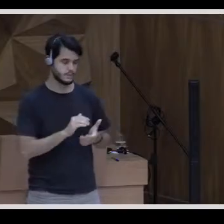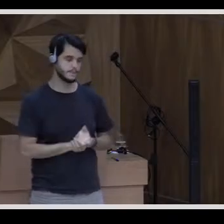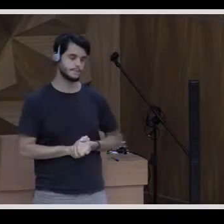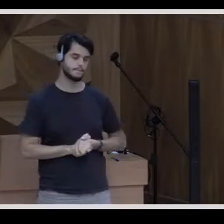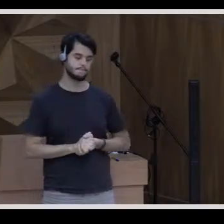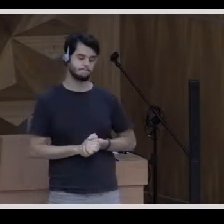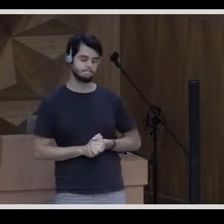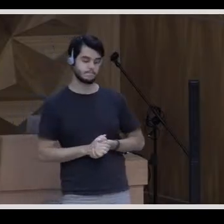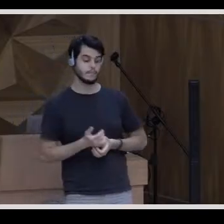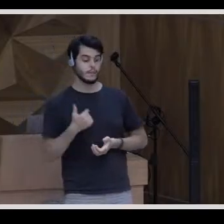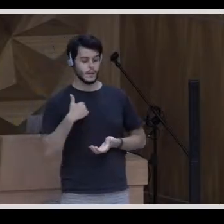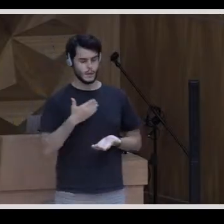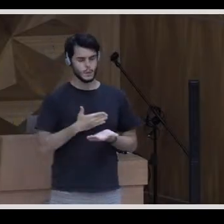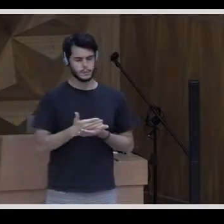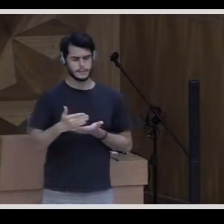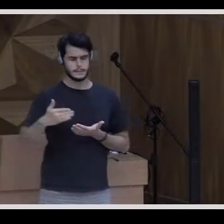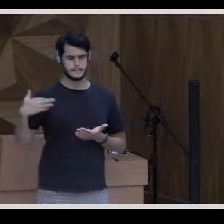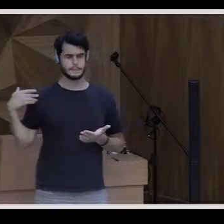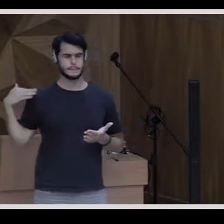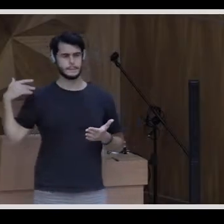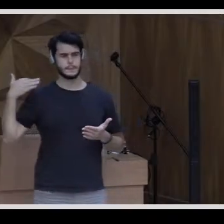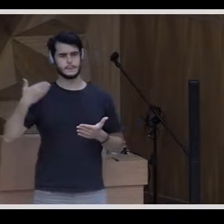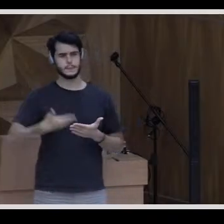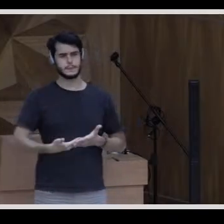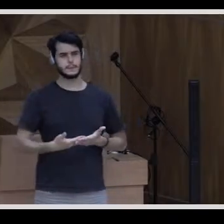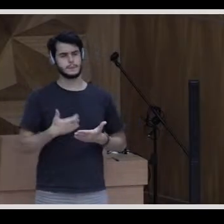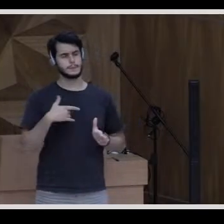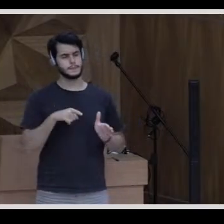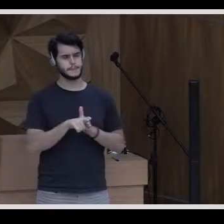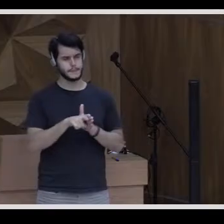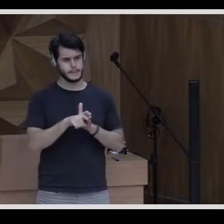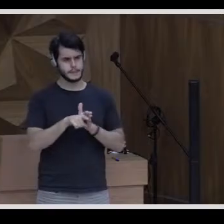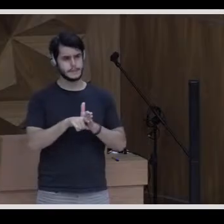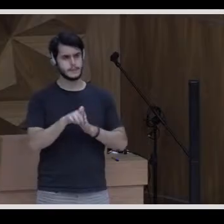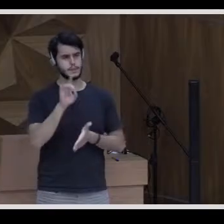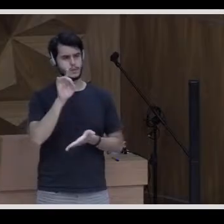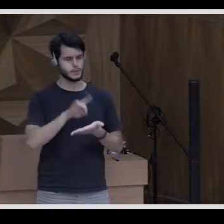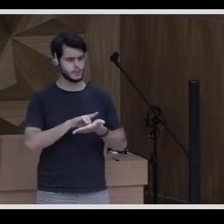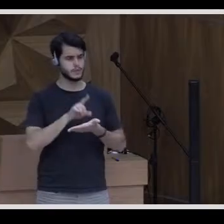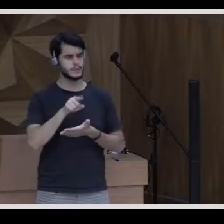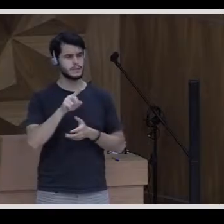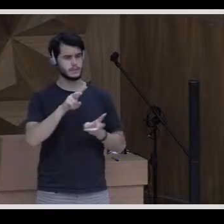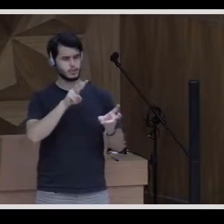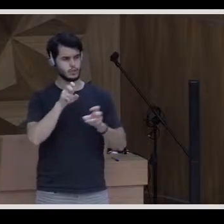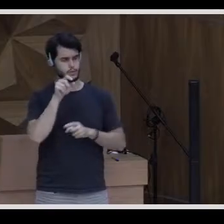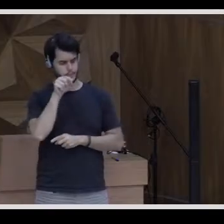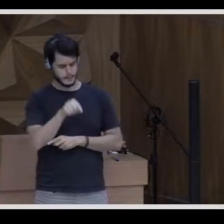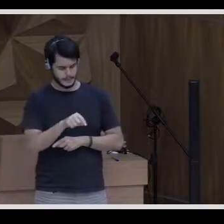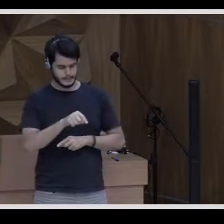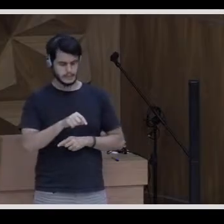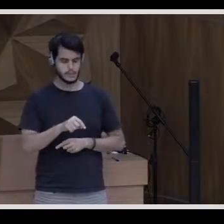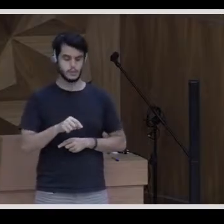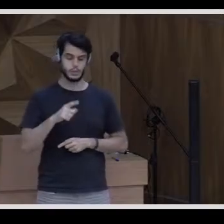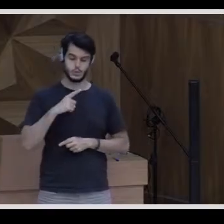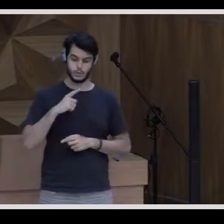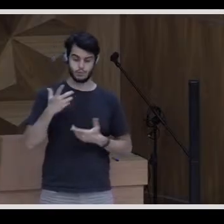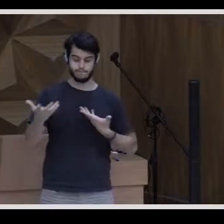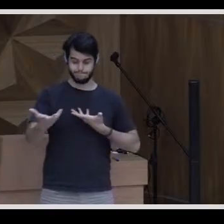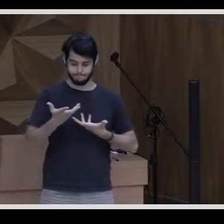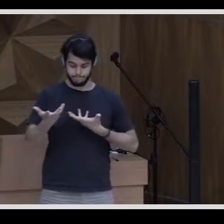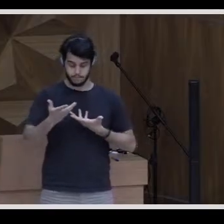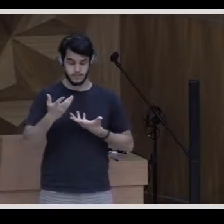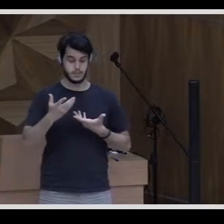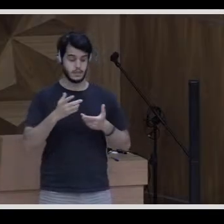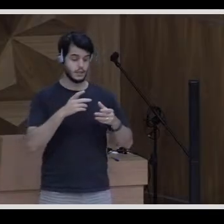in the intersection of formal methods and HCI. So I'm one of those people who's a firm believer that both formal methods and HCI